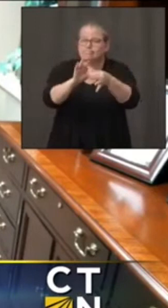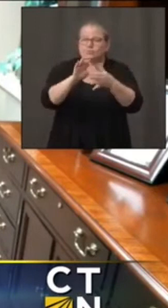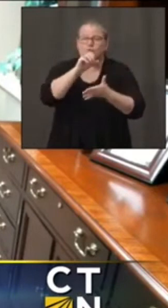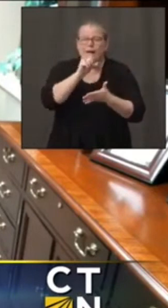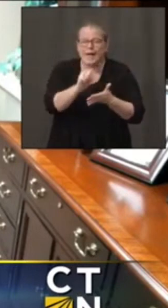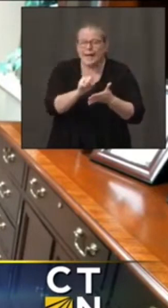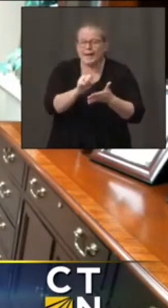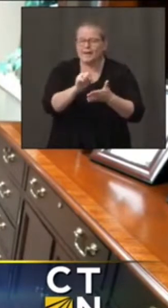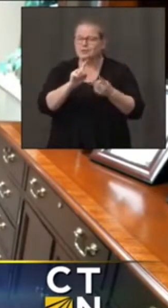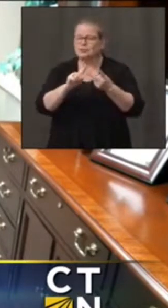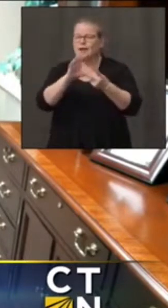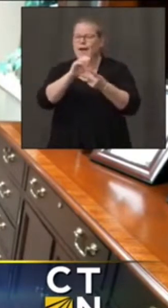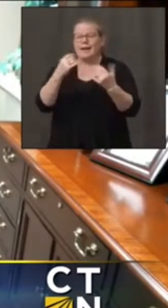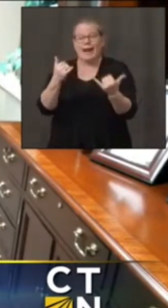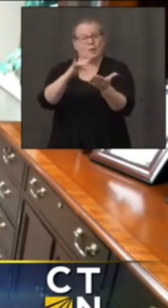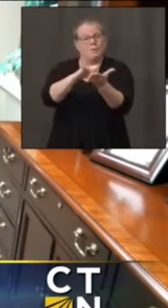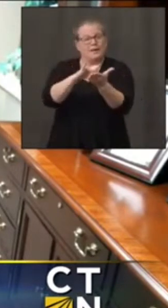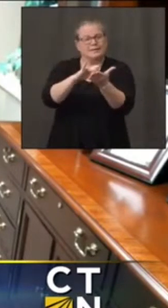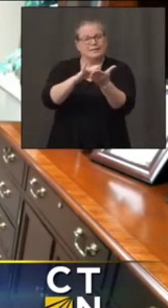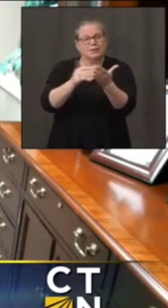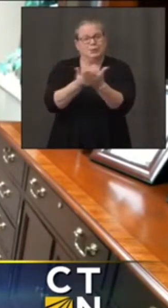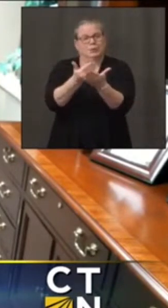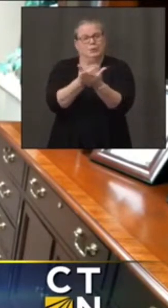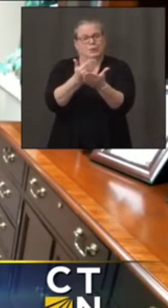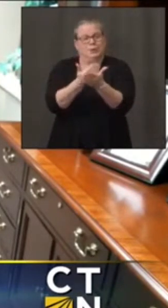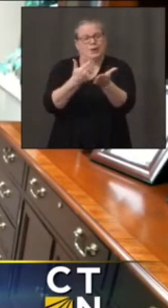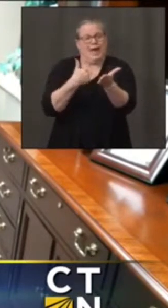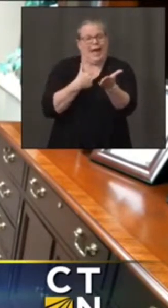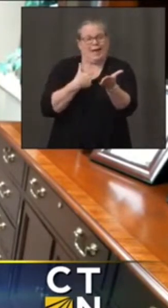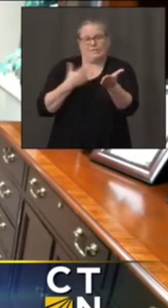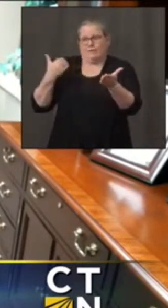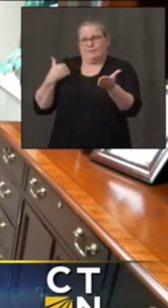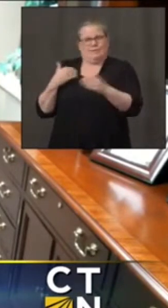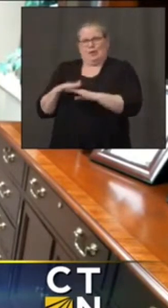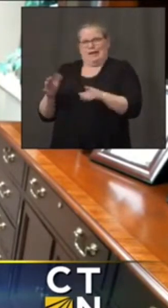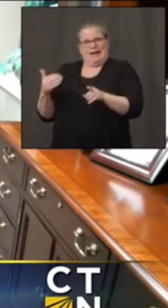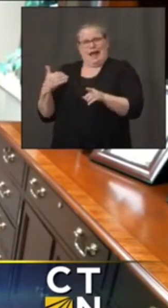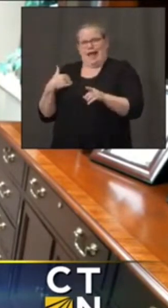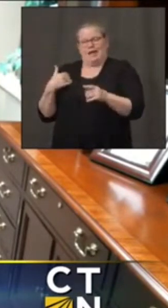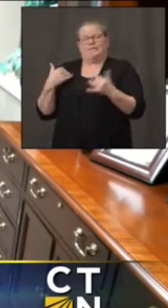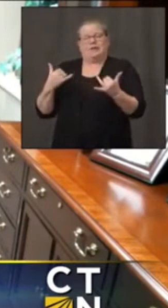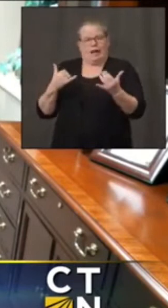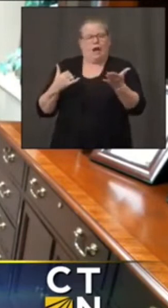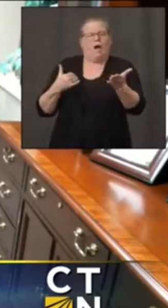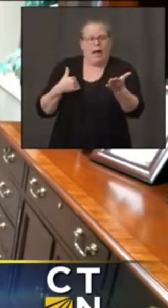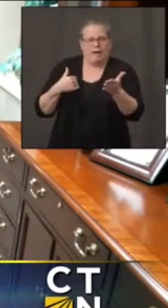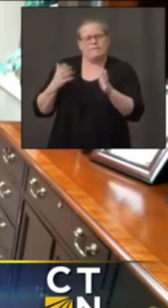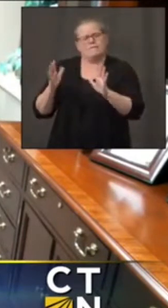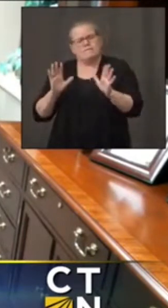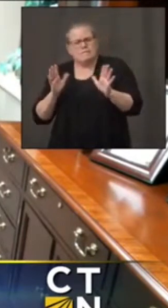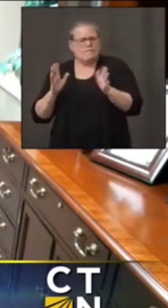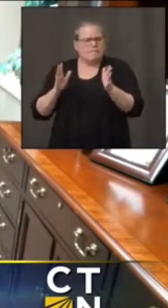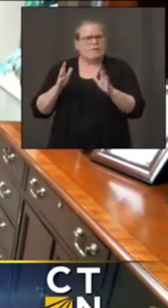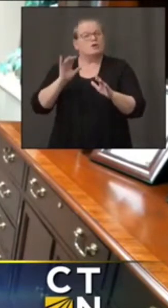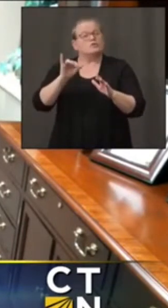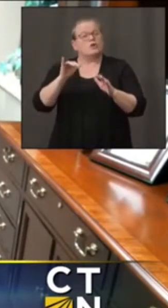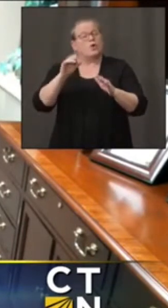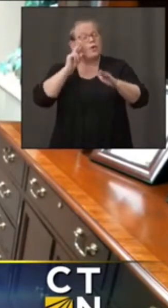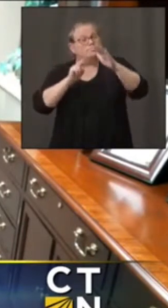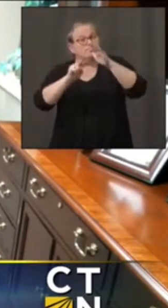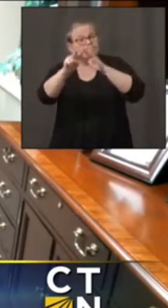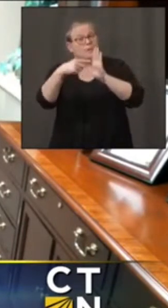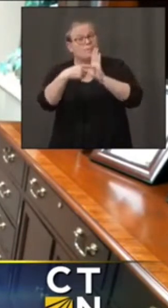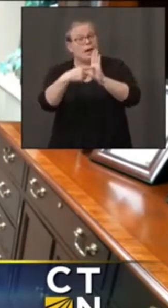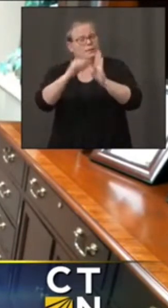the availability of certain treatments. I mean, what the models do demonstrate is that the numbers are